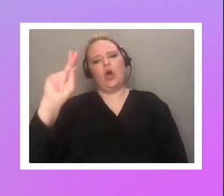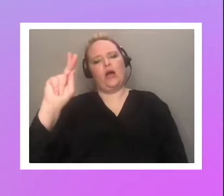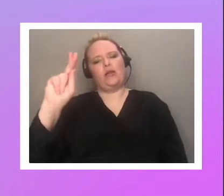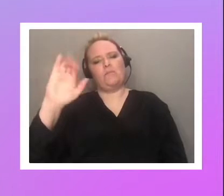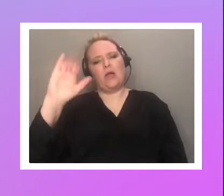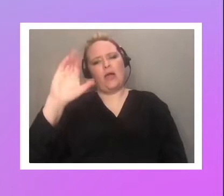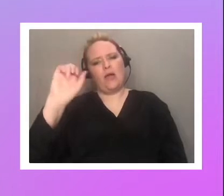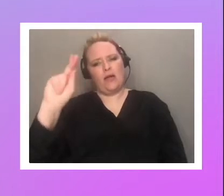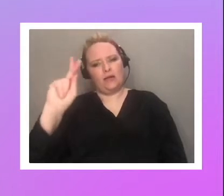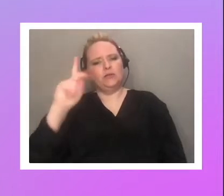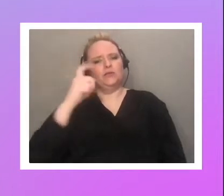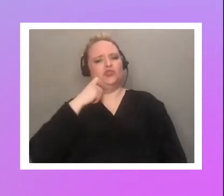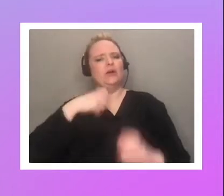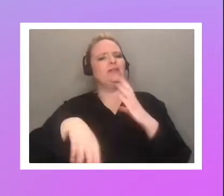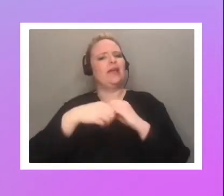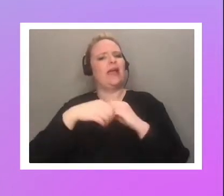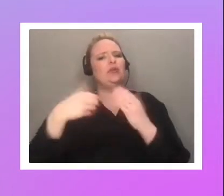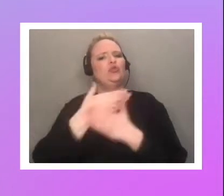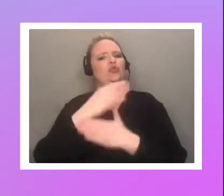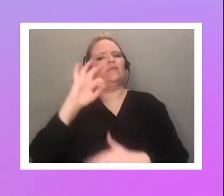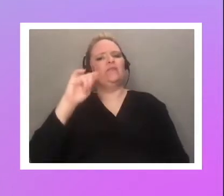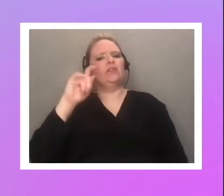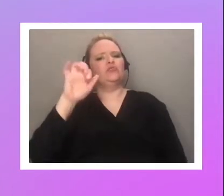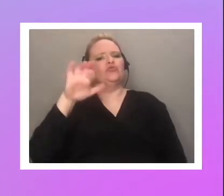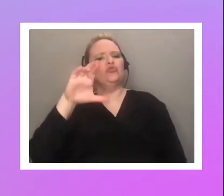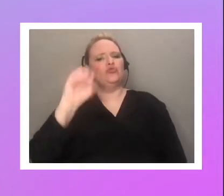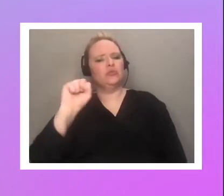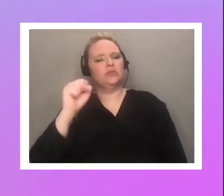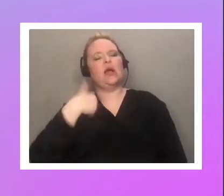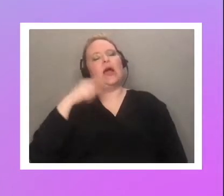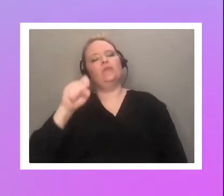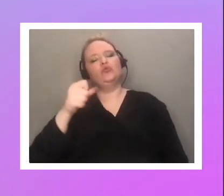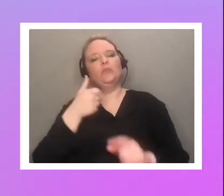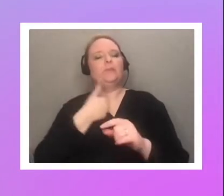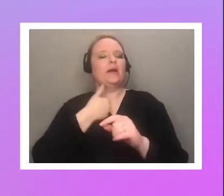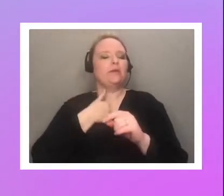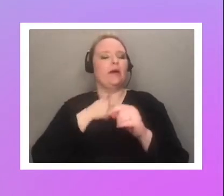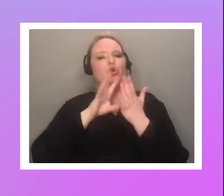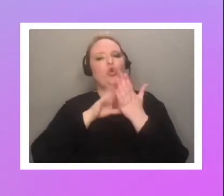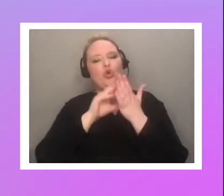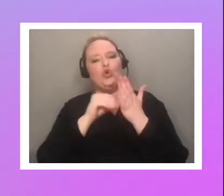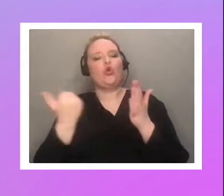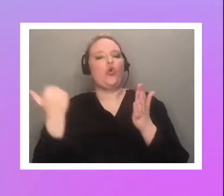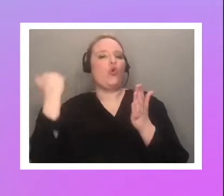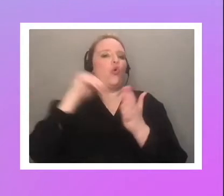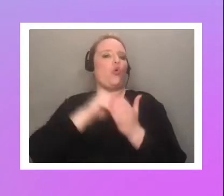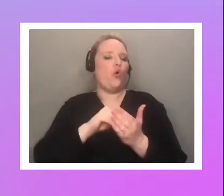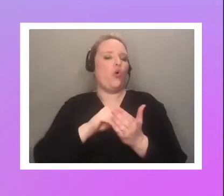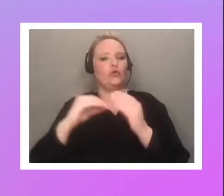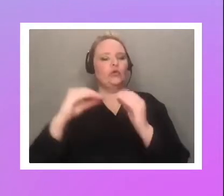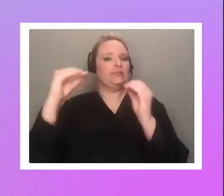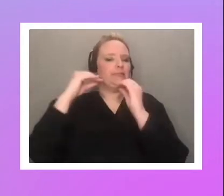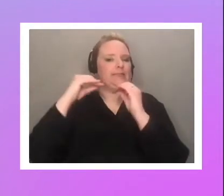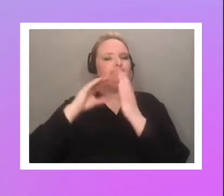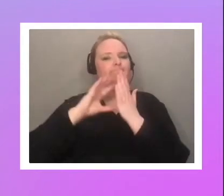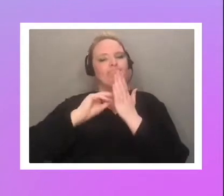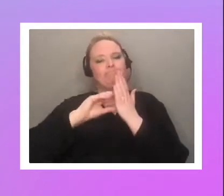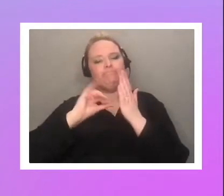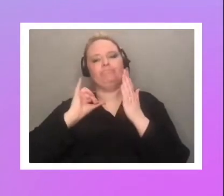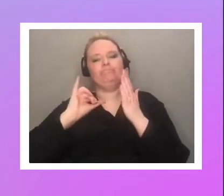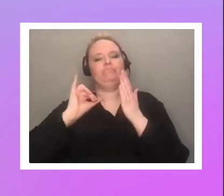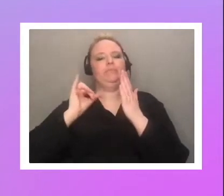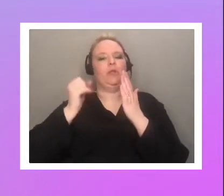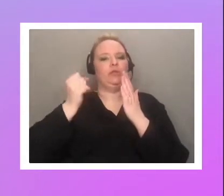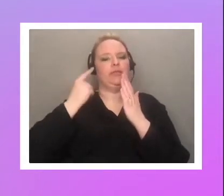were added, and I'm having to go through that and kind of relearn some things and teach myself some new, about these